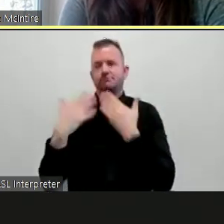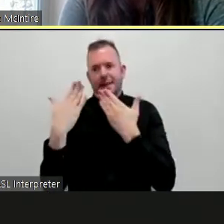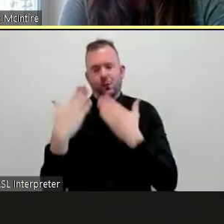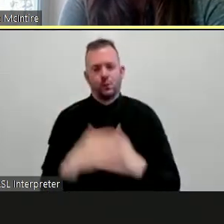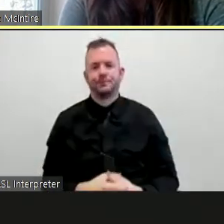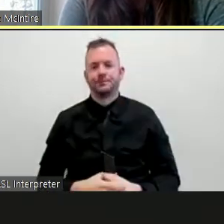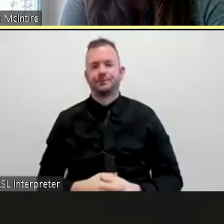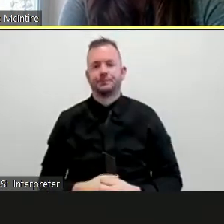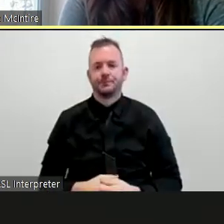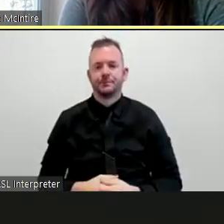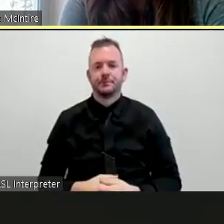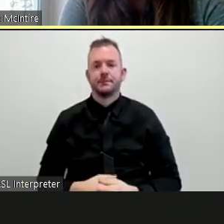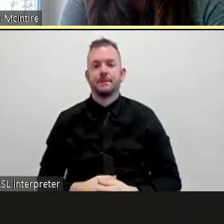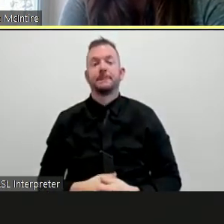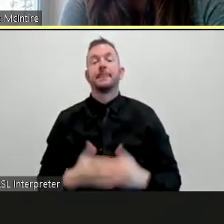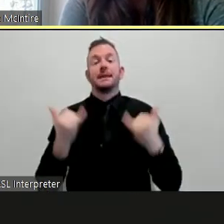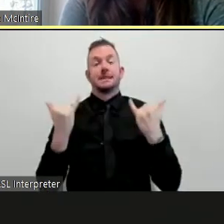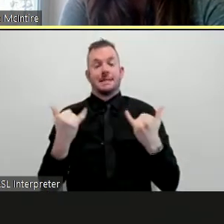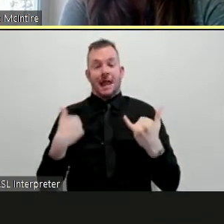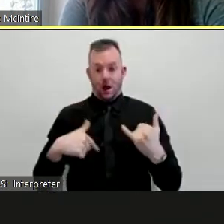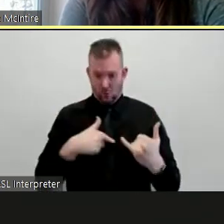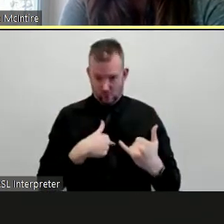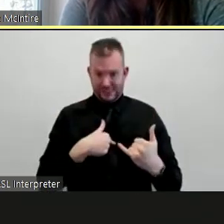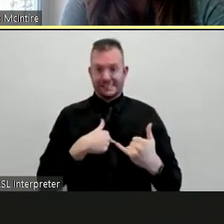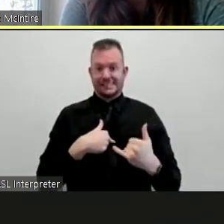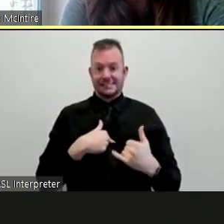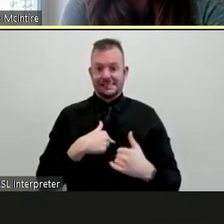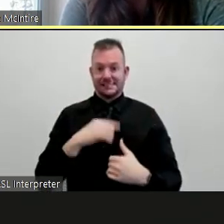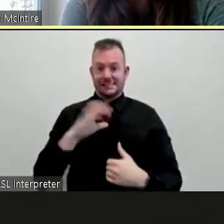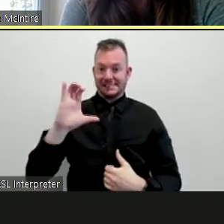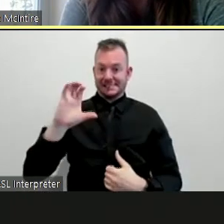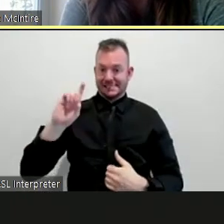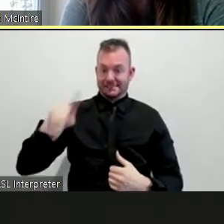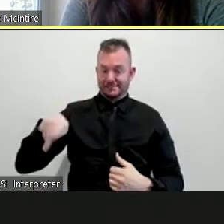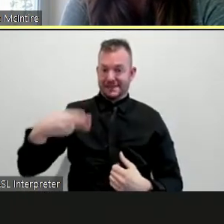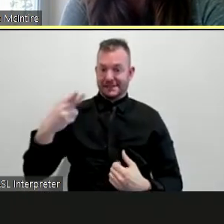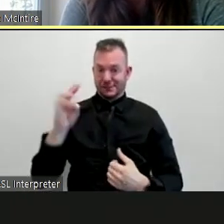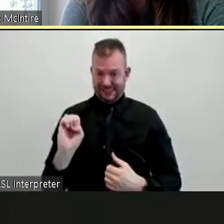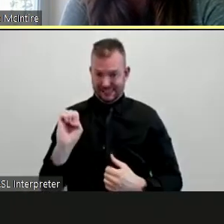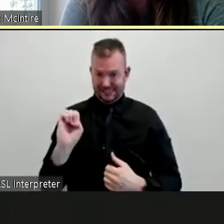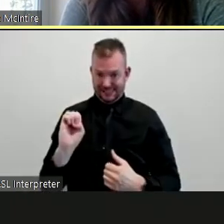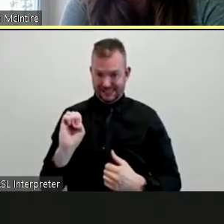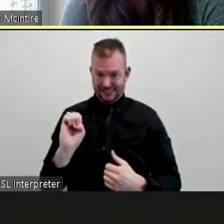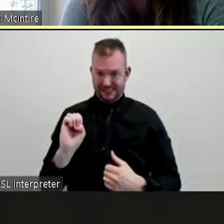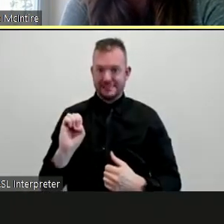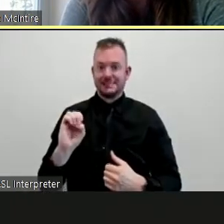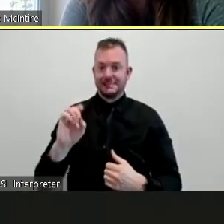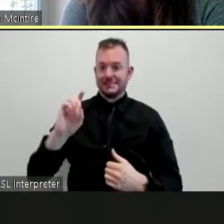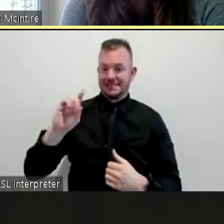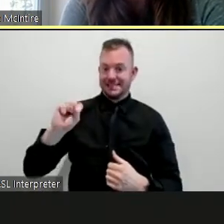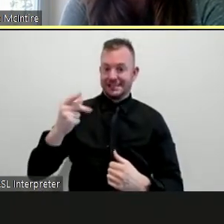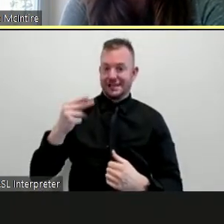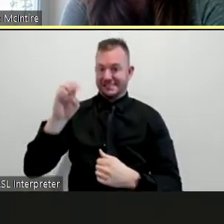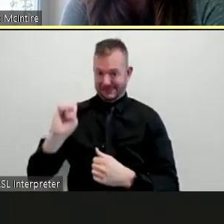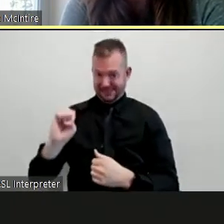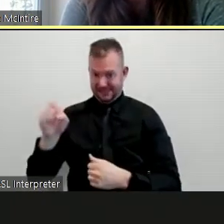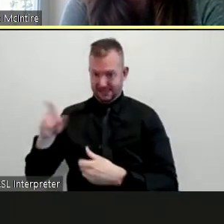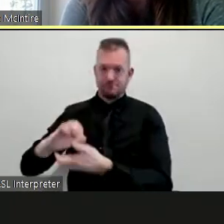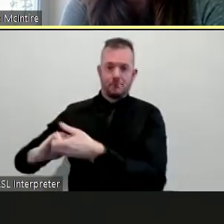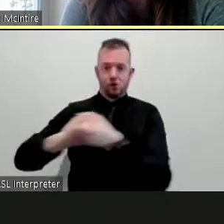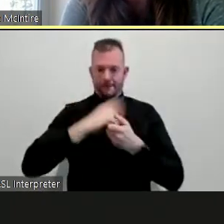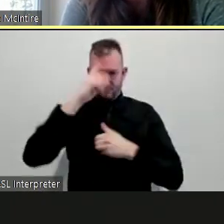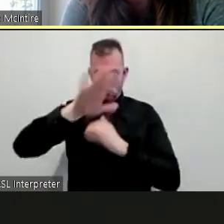of CDP-HE as well as DHSCM are working together to get all of the doses coming into the state